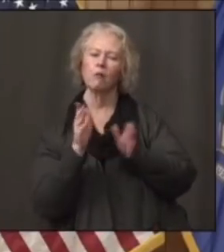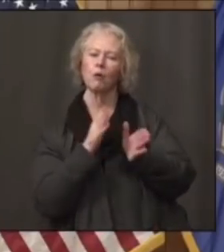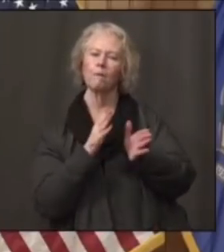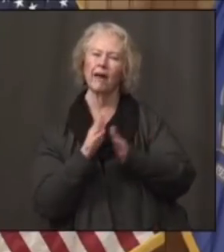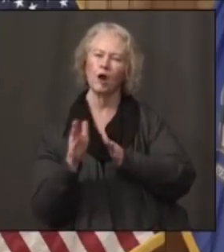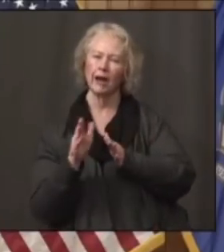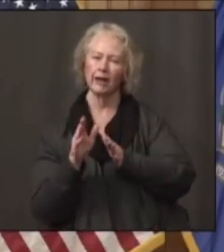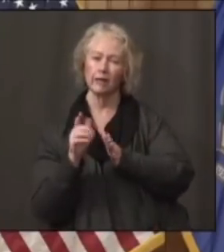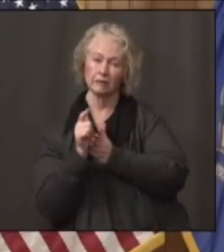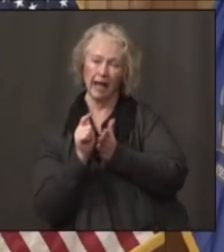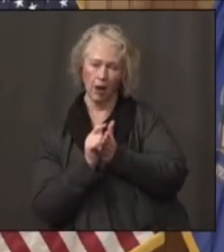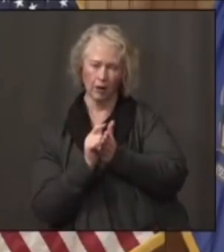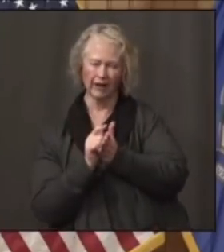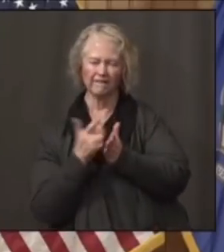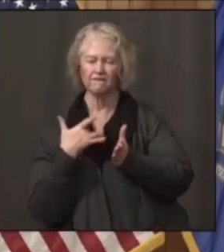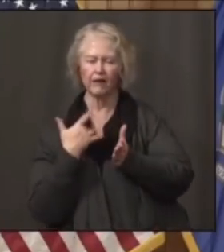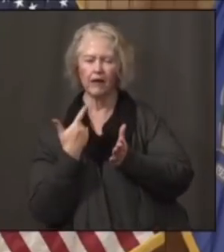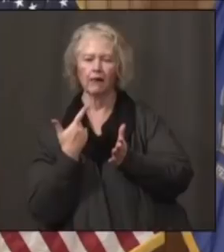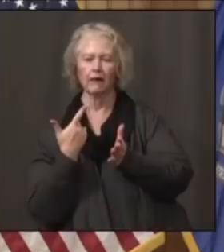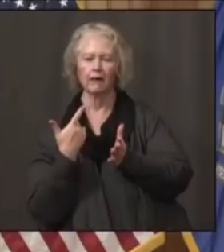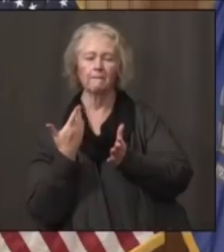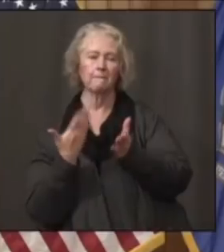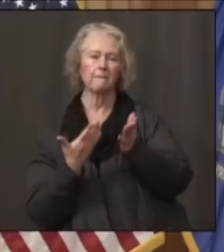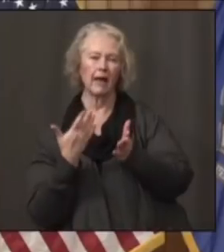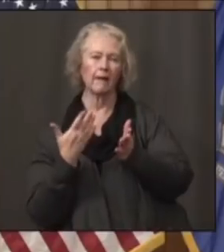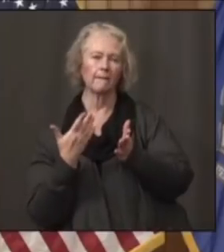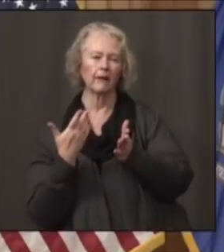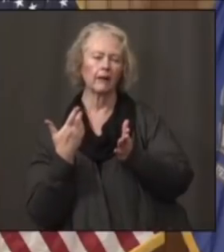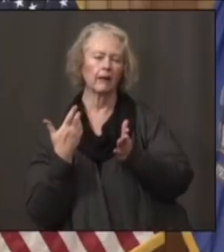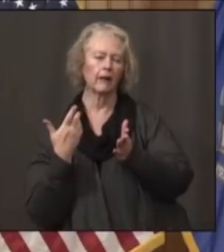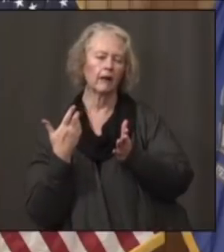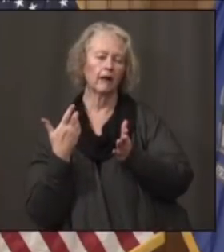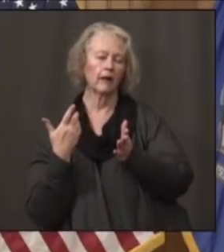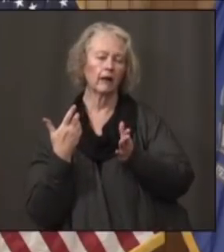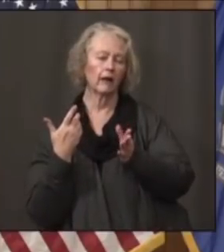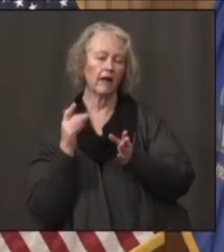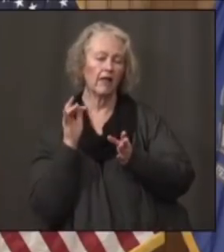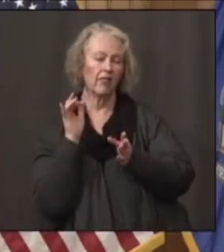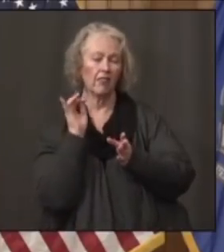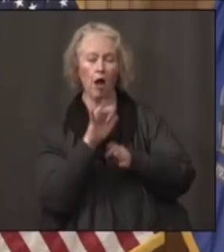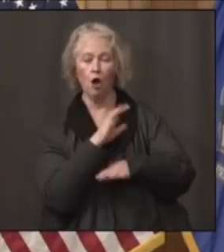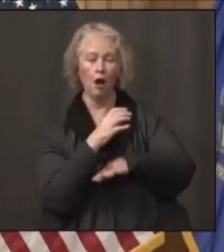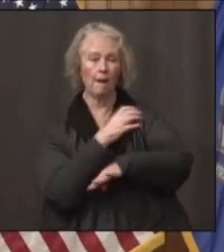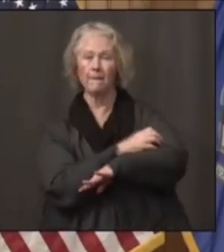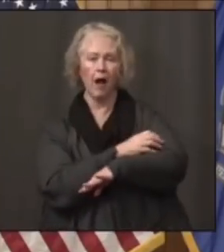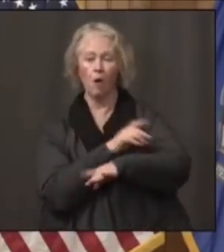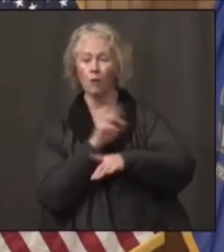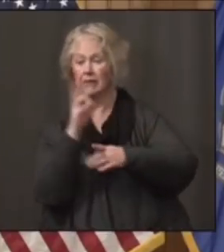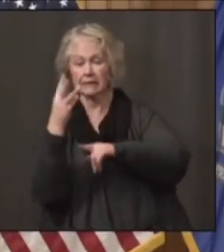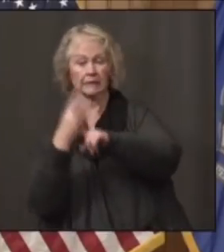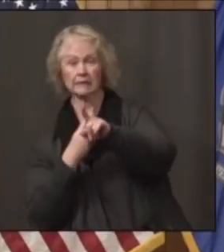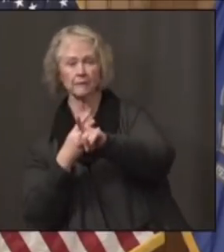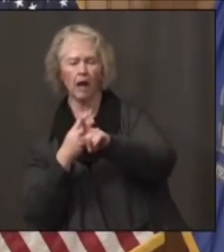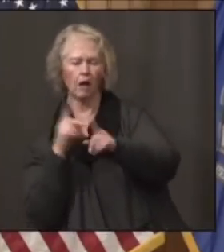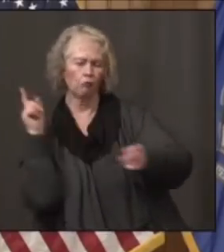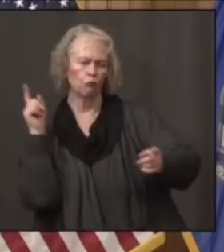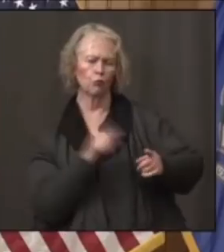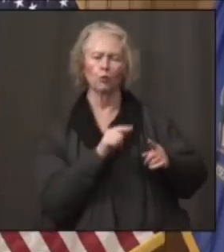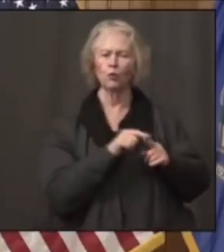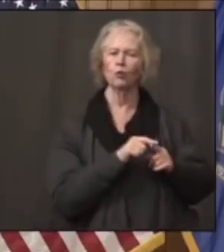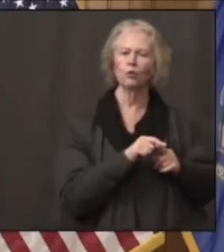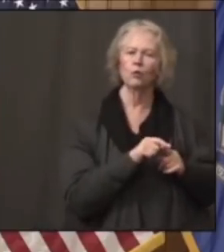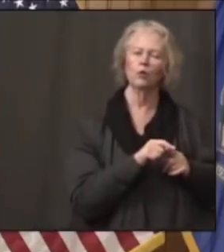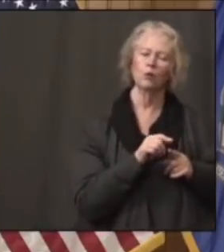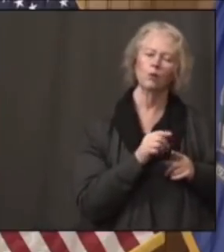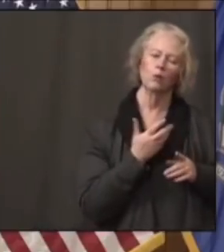perhaps look at reducing the duration of these from 6 months to maybe 60 days, 90 days. Is that something